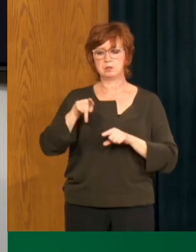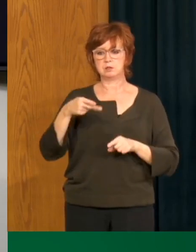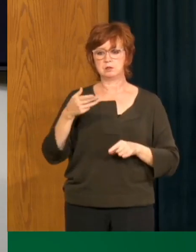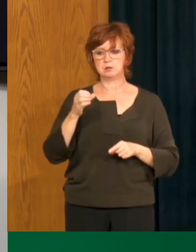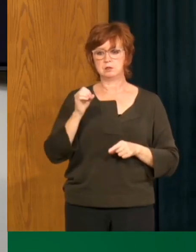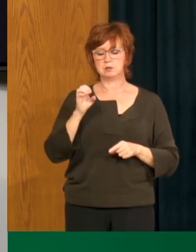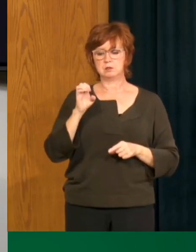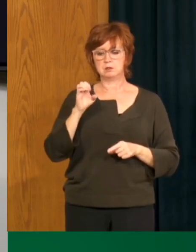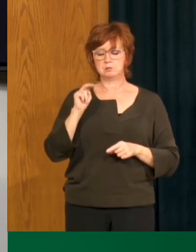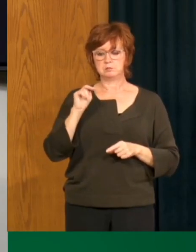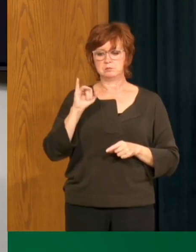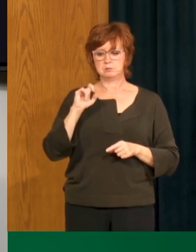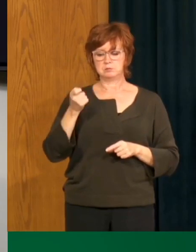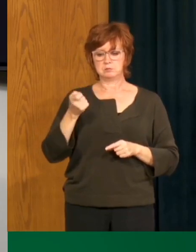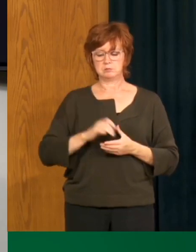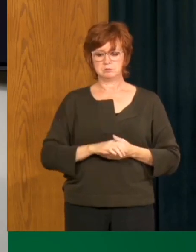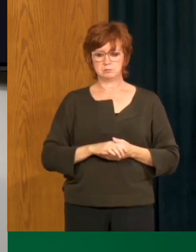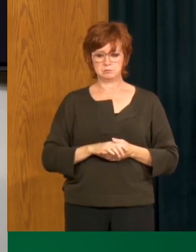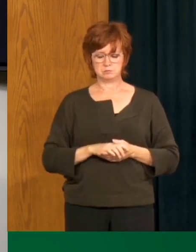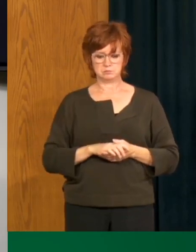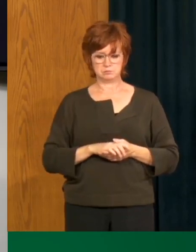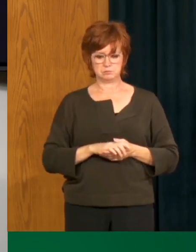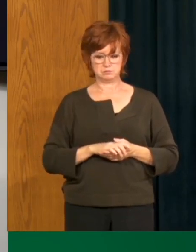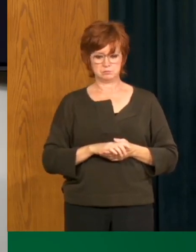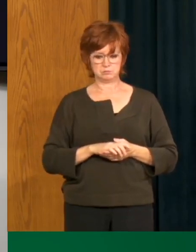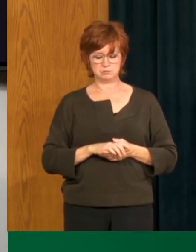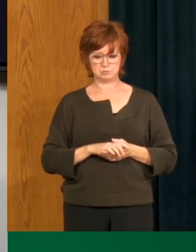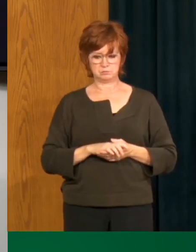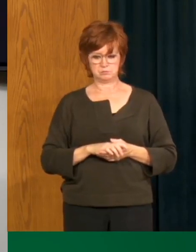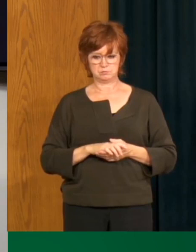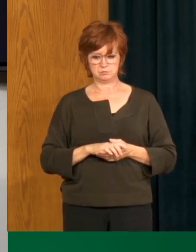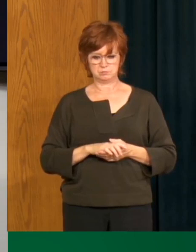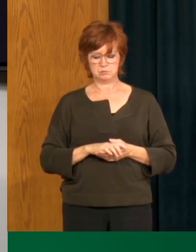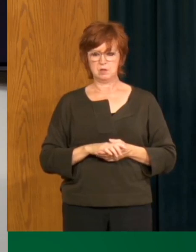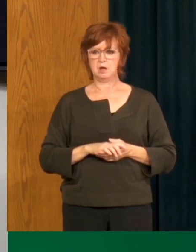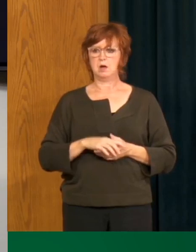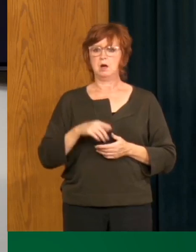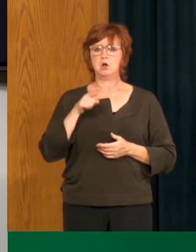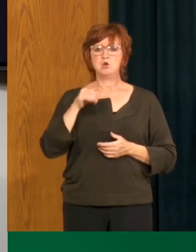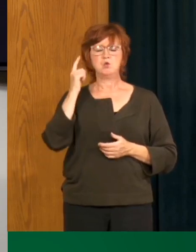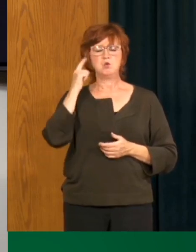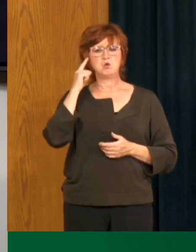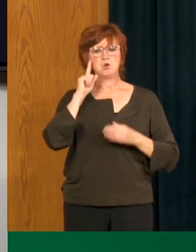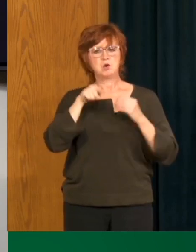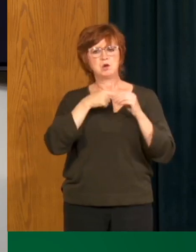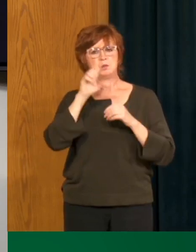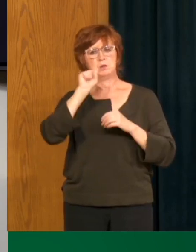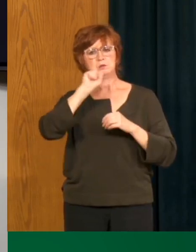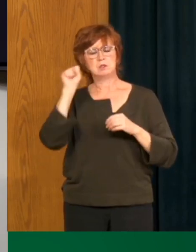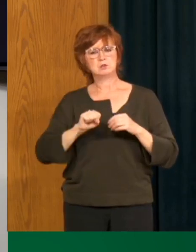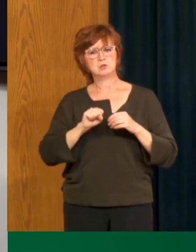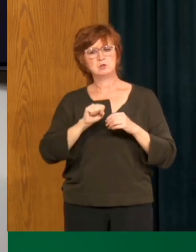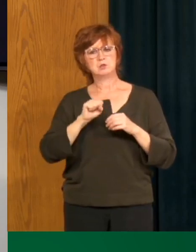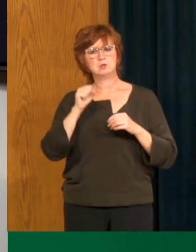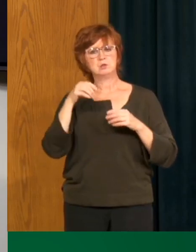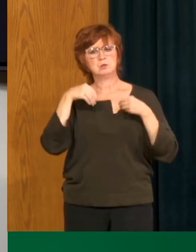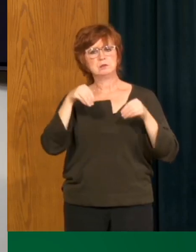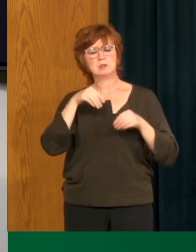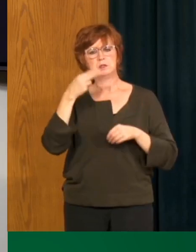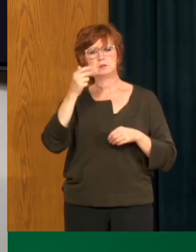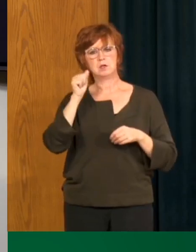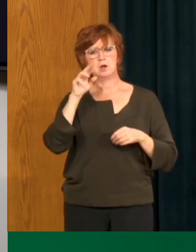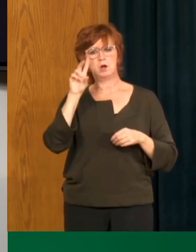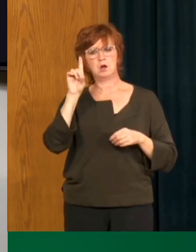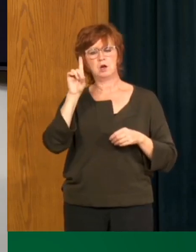Yeah, I'd like to clarify. You may or may not be aware that a hardware store here in Saskatoon has alerted the